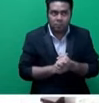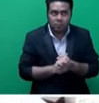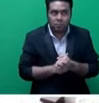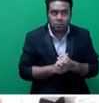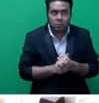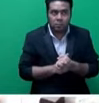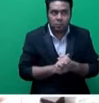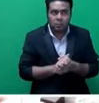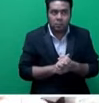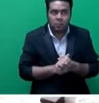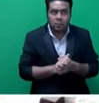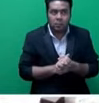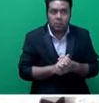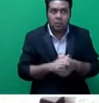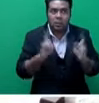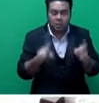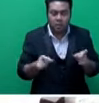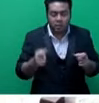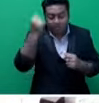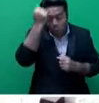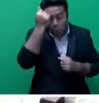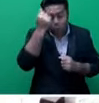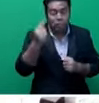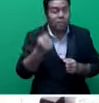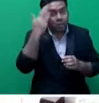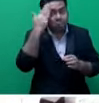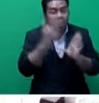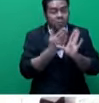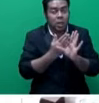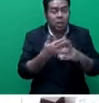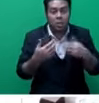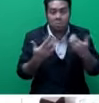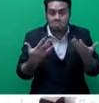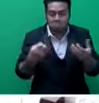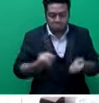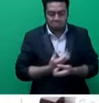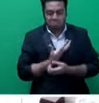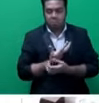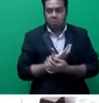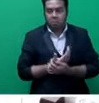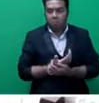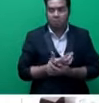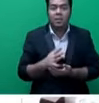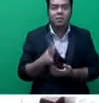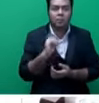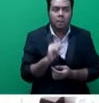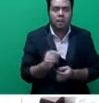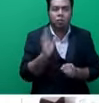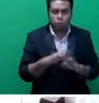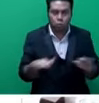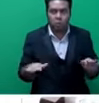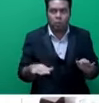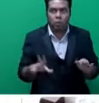enormous, psychological and emotional impact, let alone the exploitation. But it also has applied to children. We've